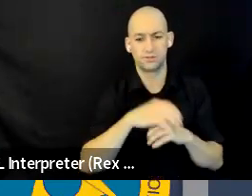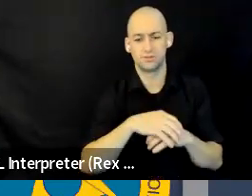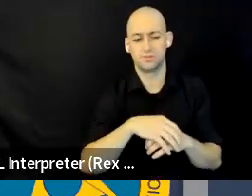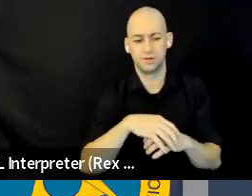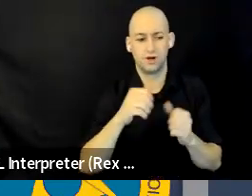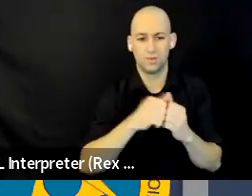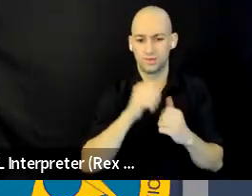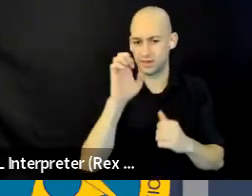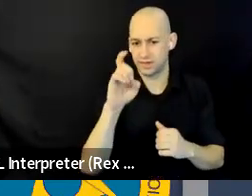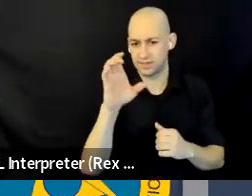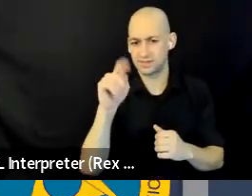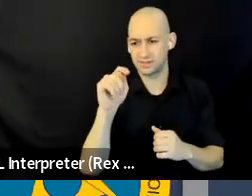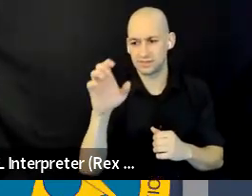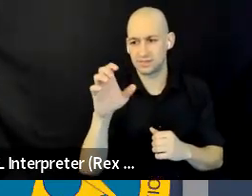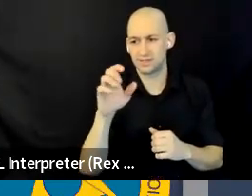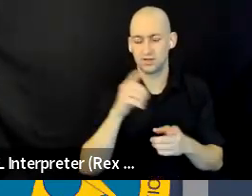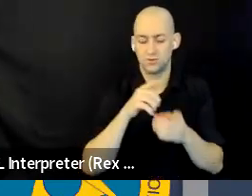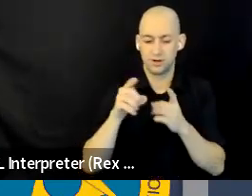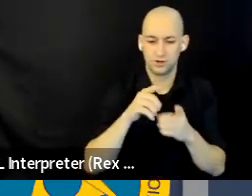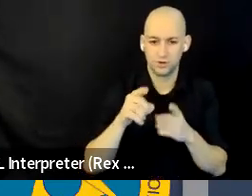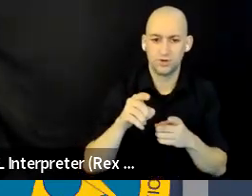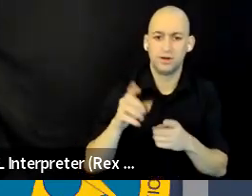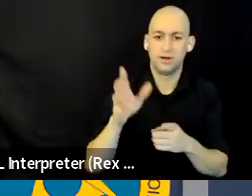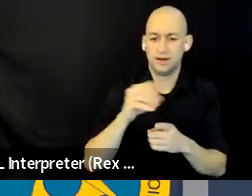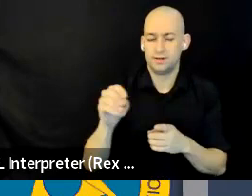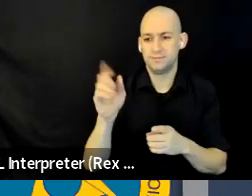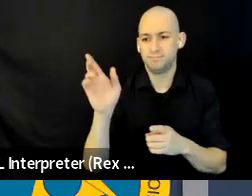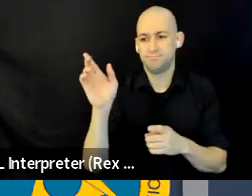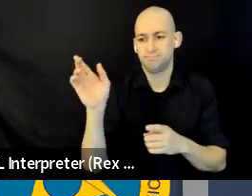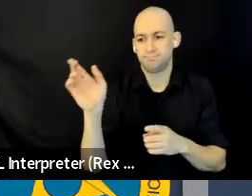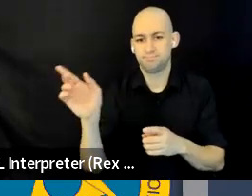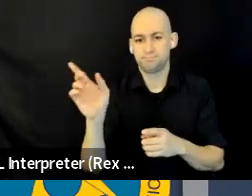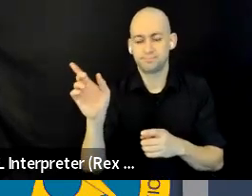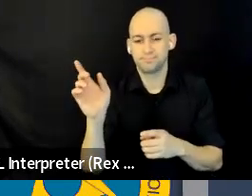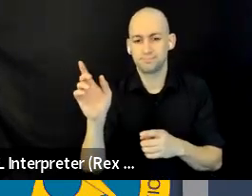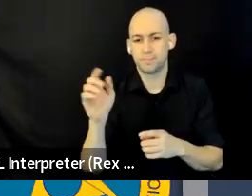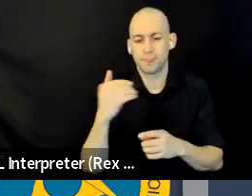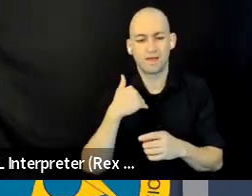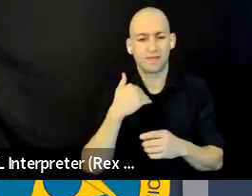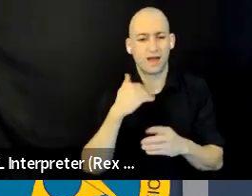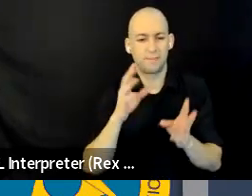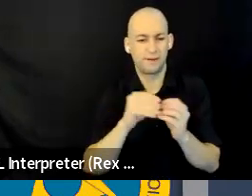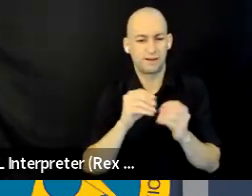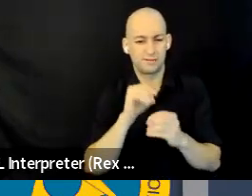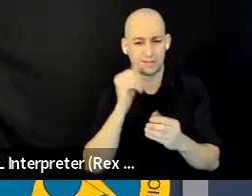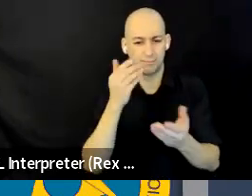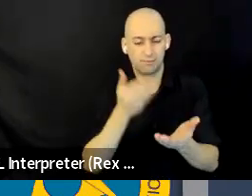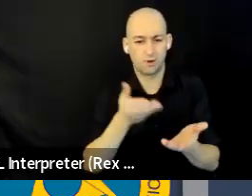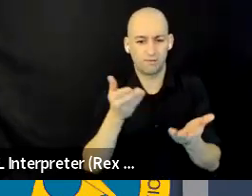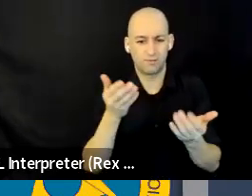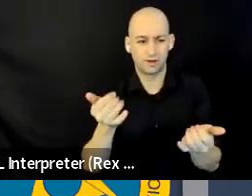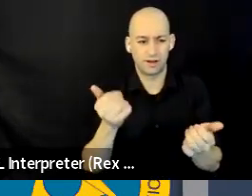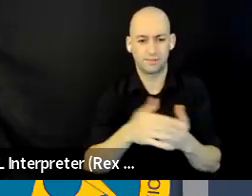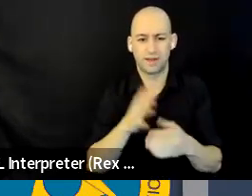EDCTC Executive Director, Woodrow Deloria, who couldn't be here today, it's our board meeting, and the City of Placerville, we'd like to thank